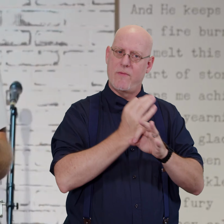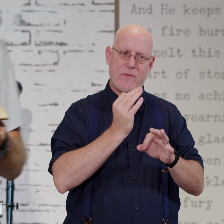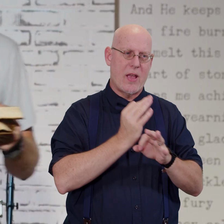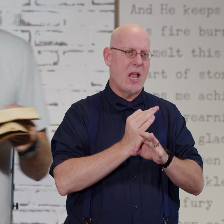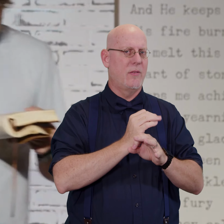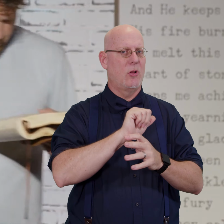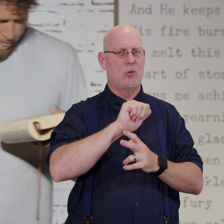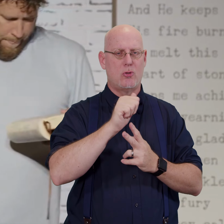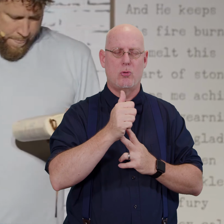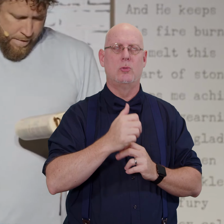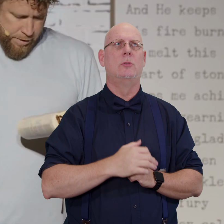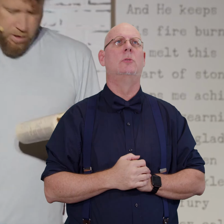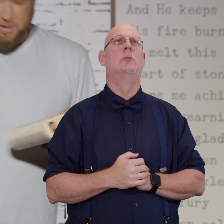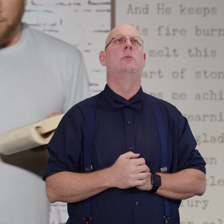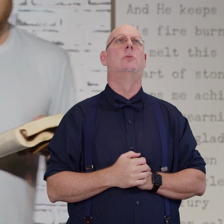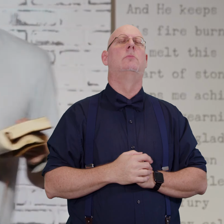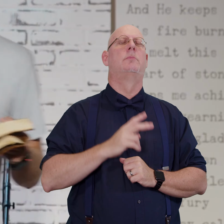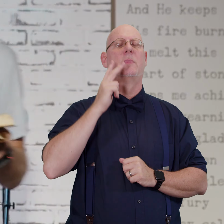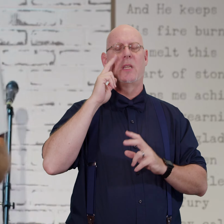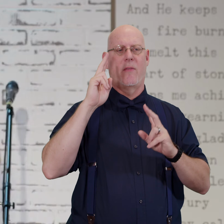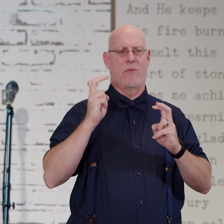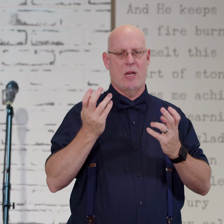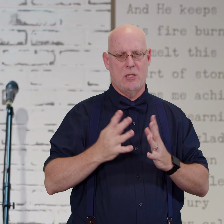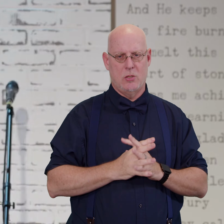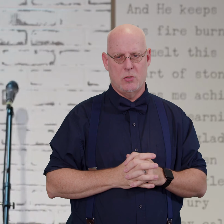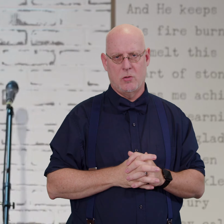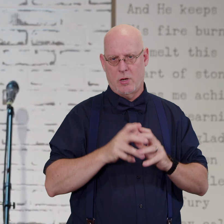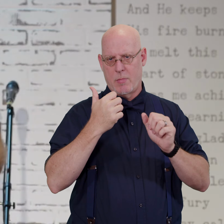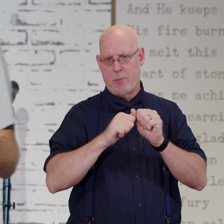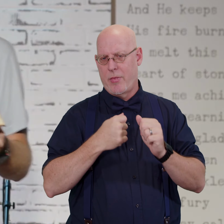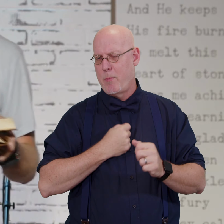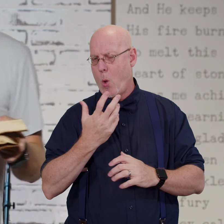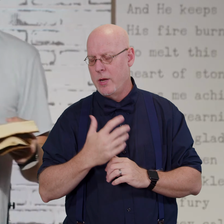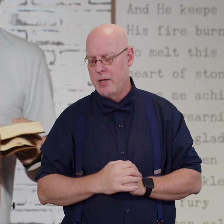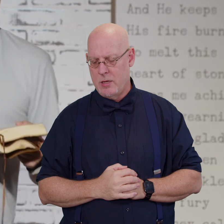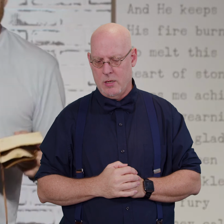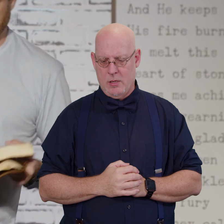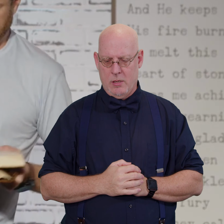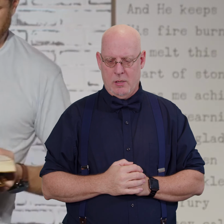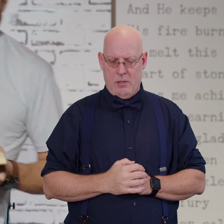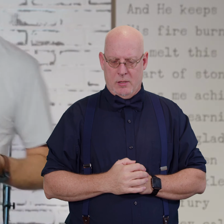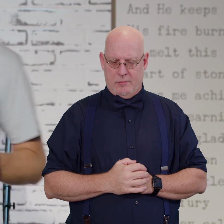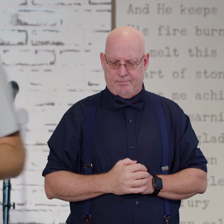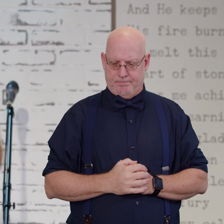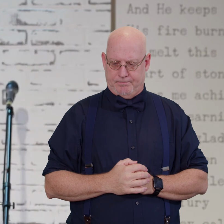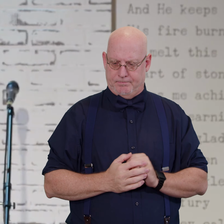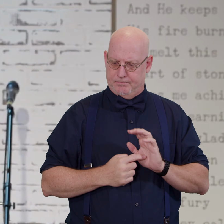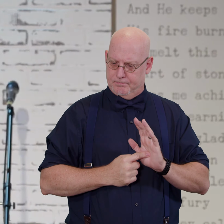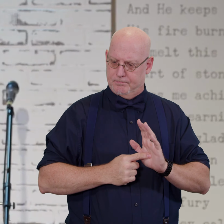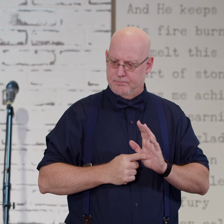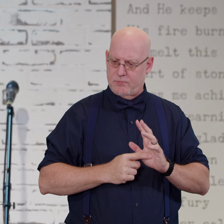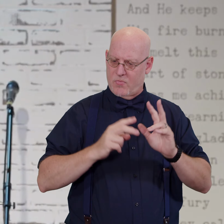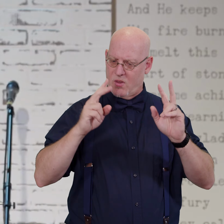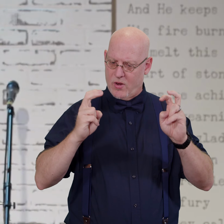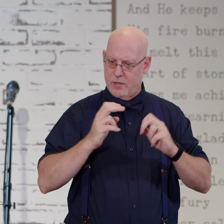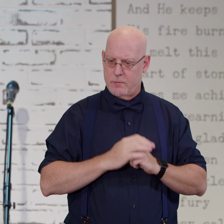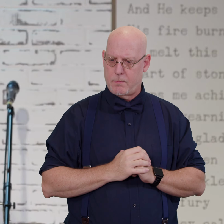all adulterers. And then you're gonna see a phrase here. Remember, this is poetry. So he's pressing before us a